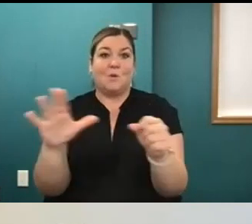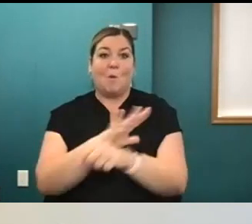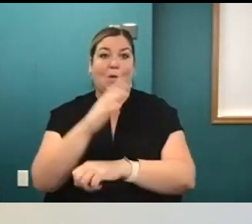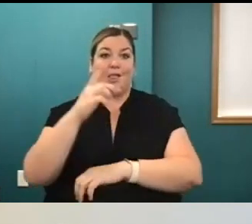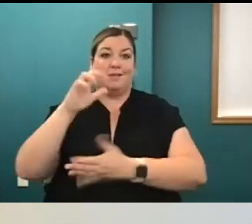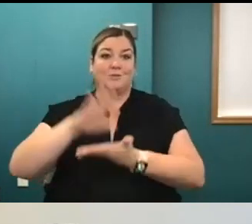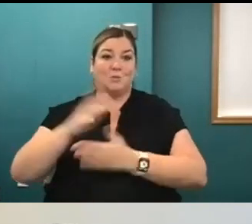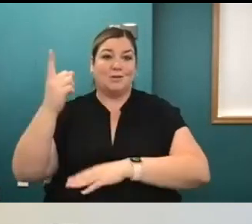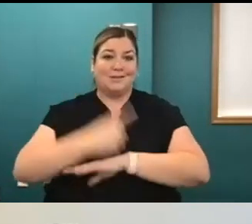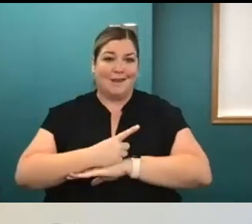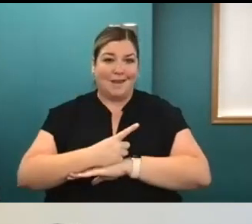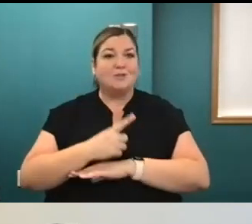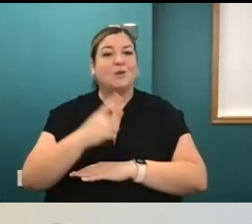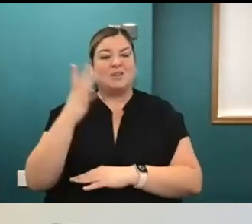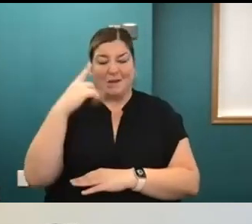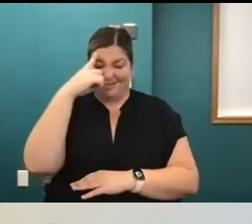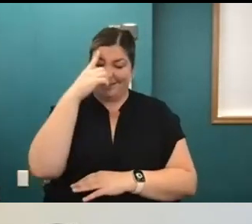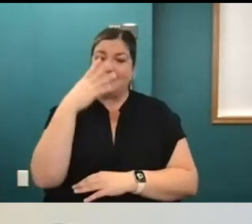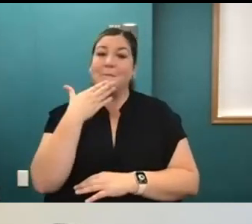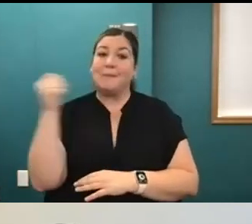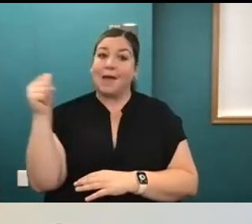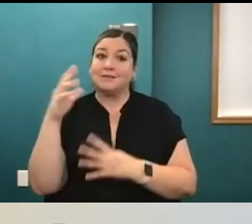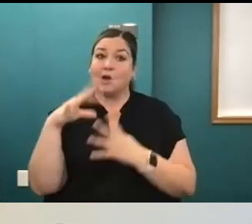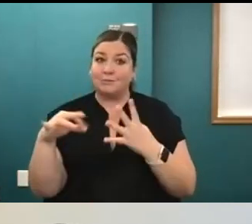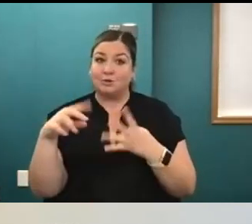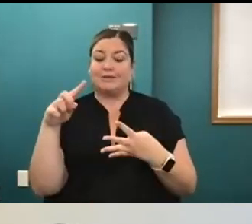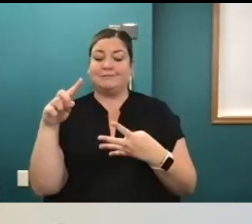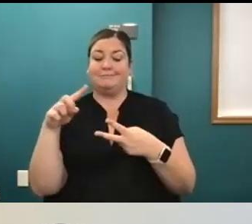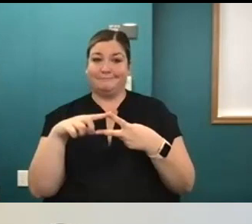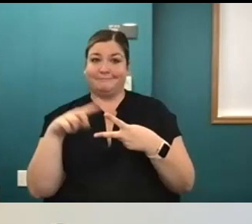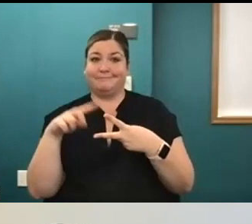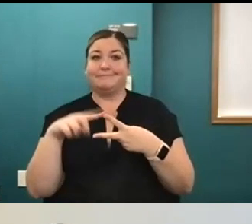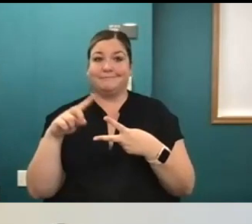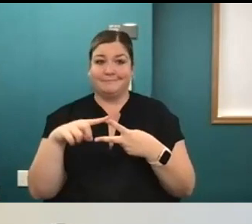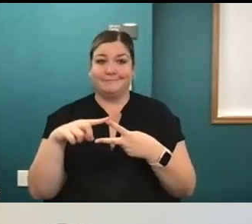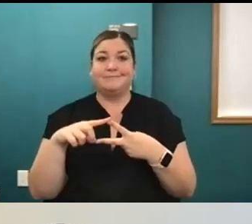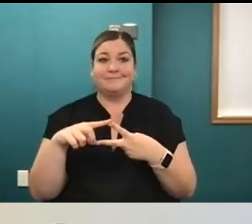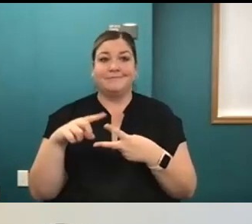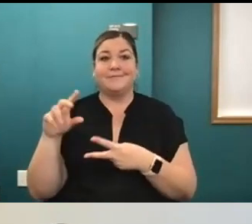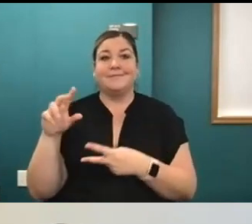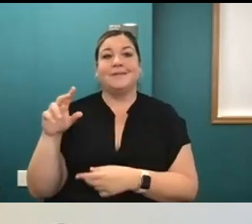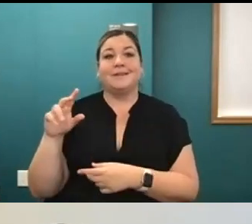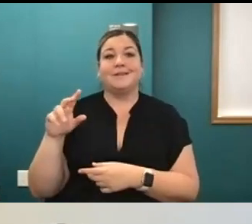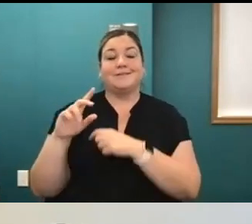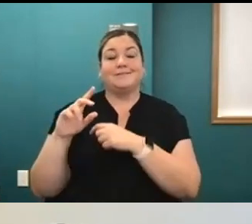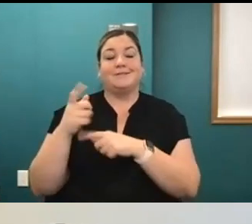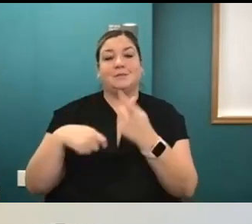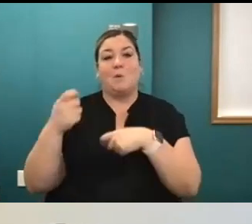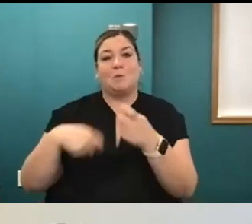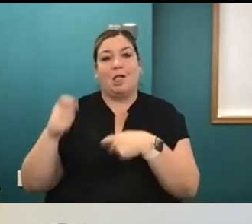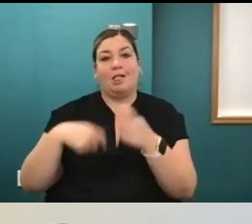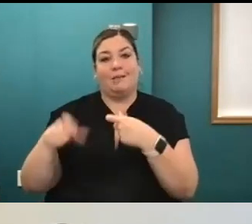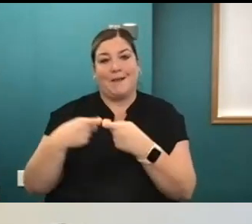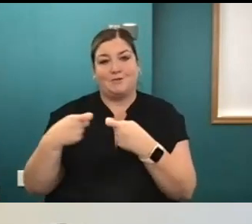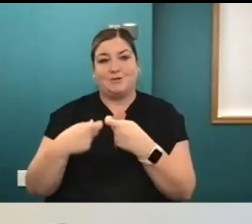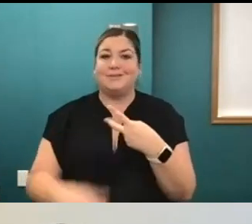the best option of the two, given, the use of FM and the school day being a solid 6 to 8 hours. I do recommend the